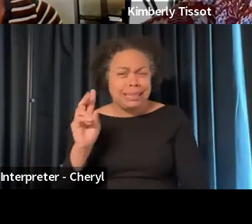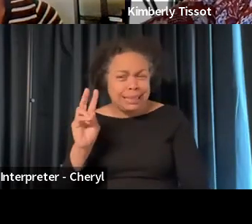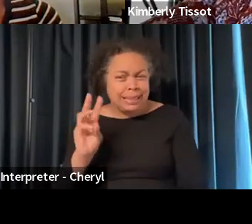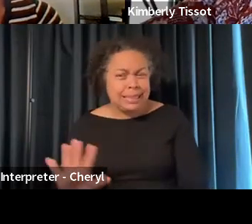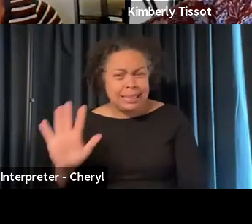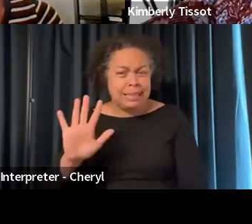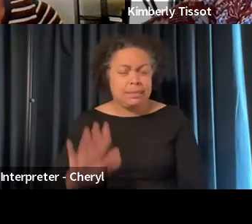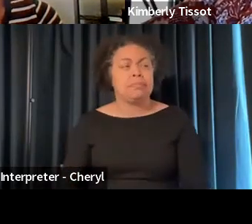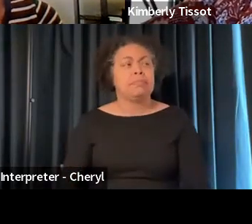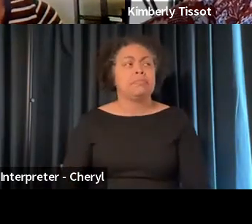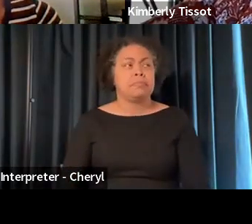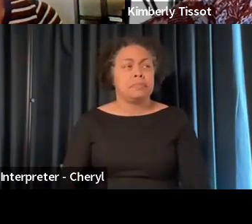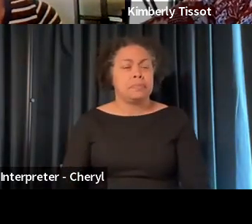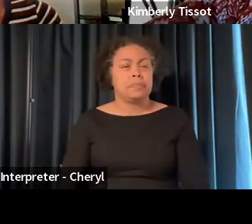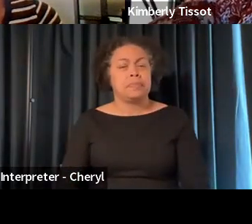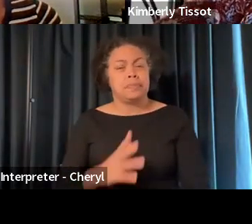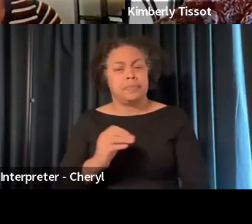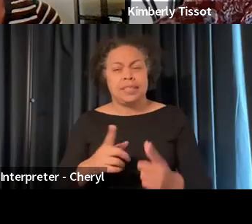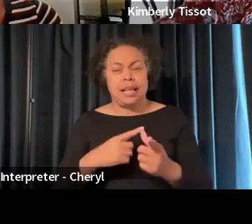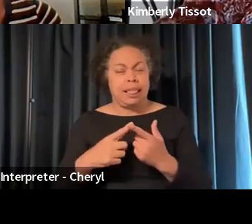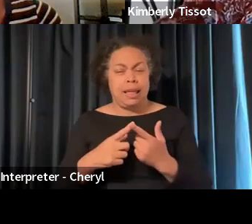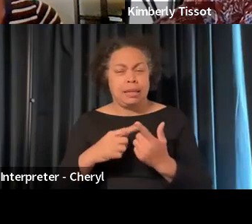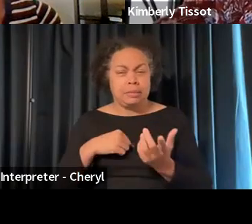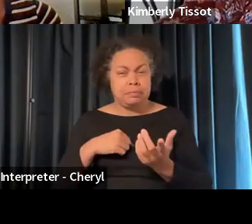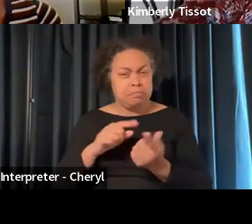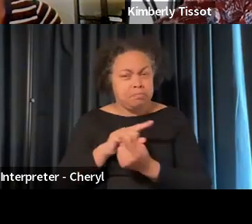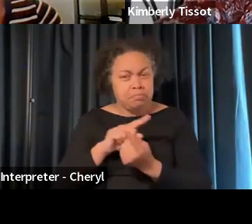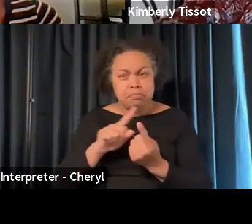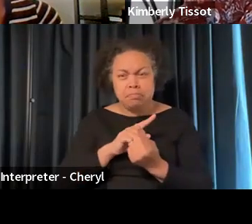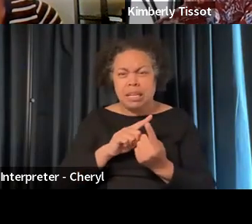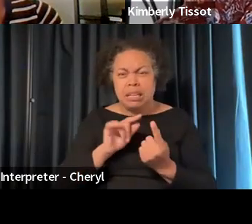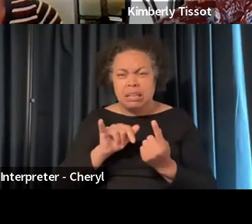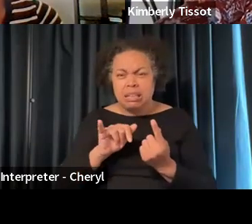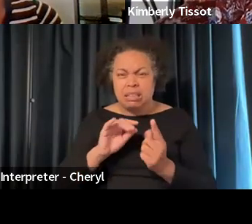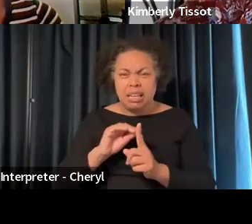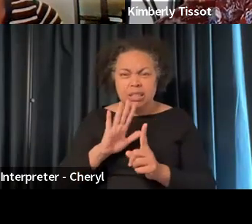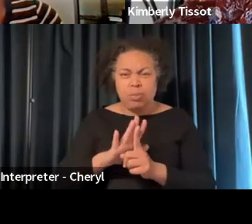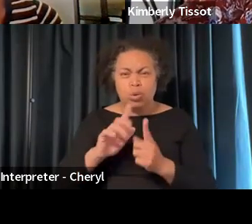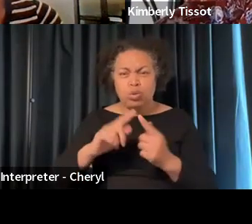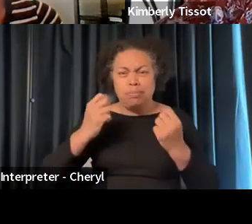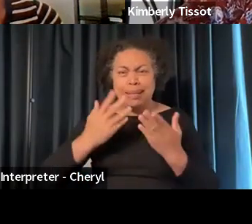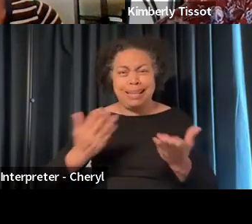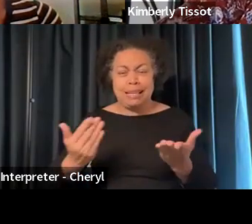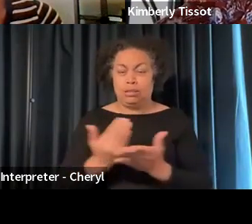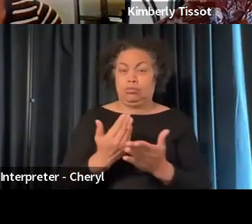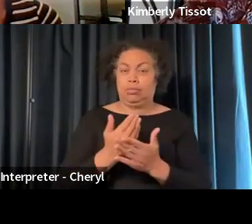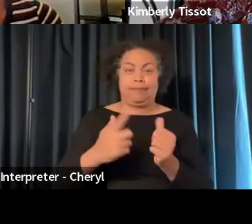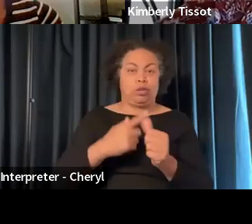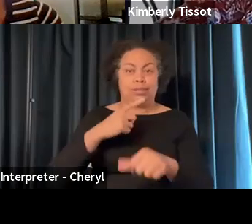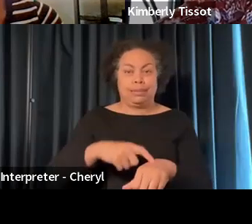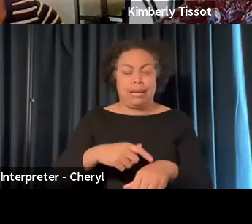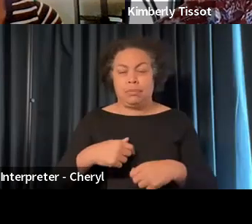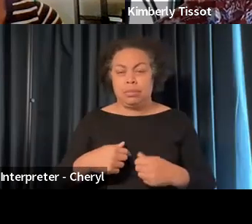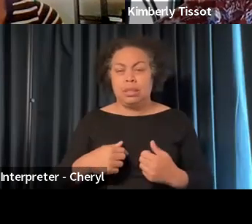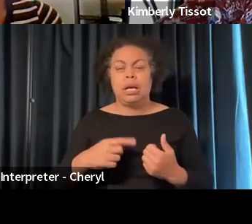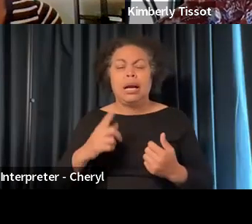and I was introduced to a lot of different things I didn't know. I didn't know about, well, I did know about I had a 504. I just didn't know there